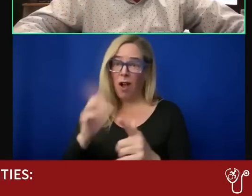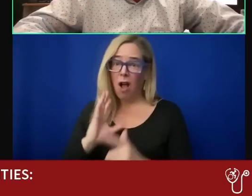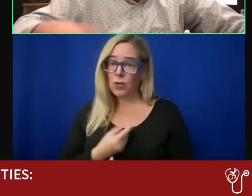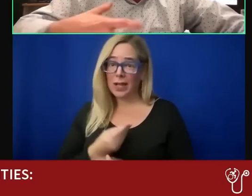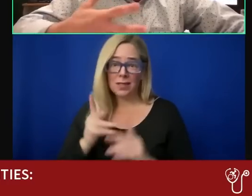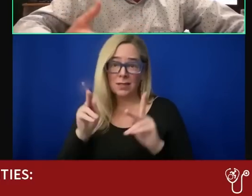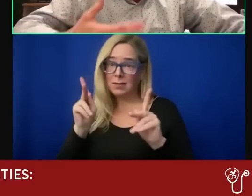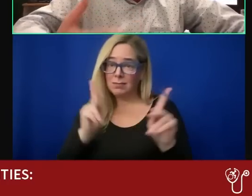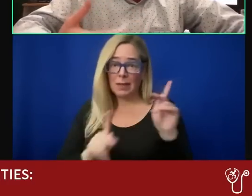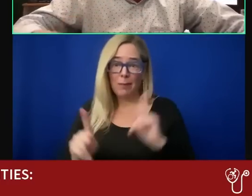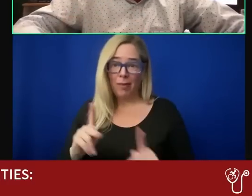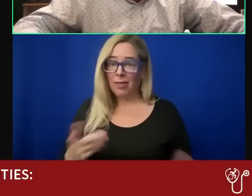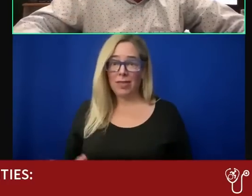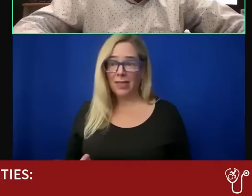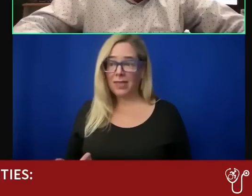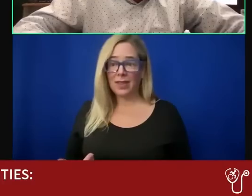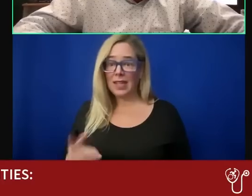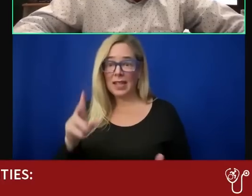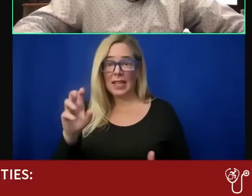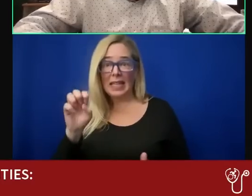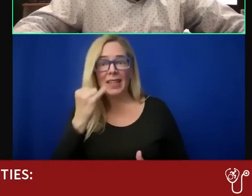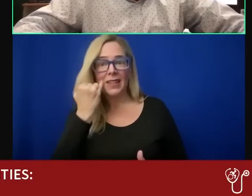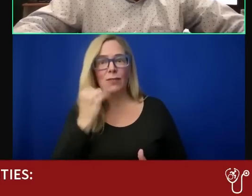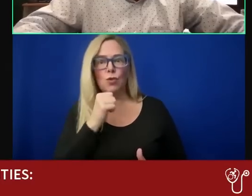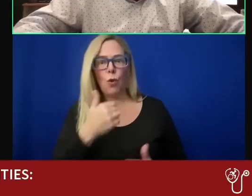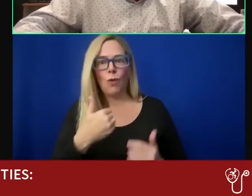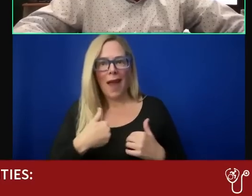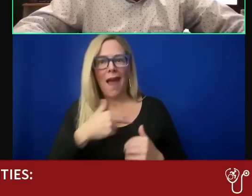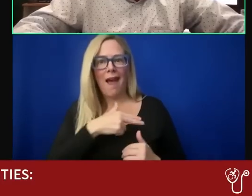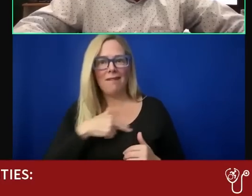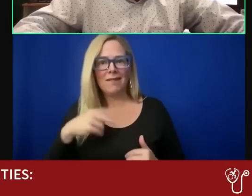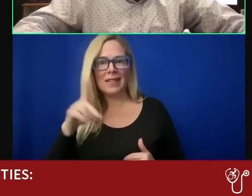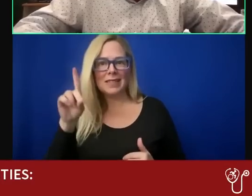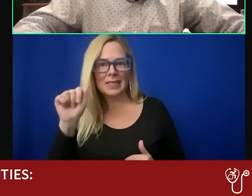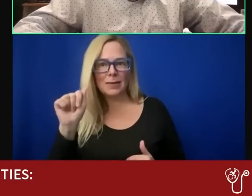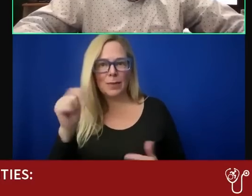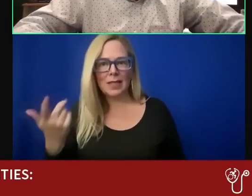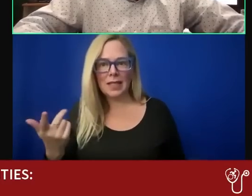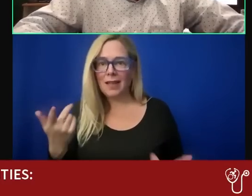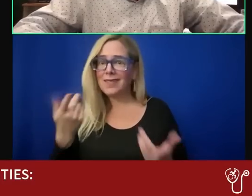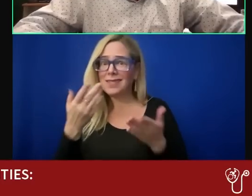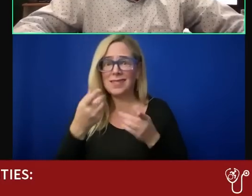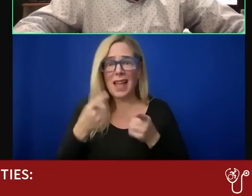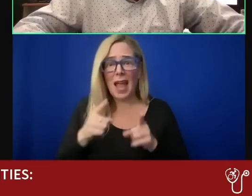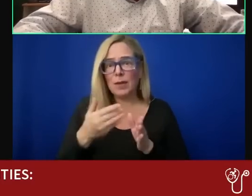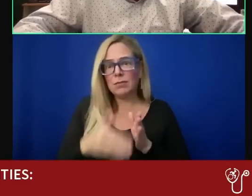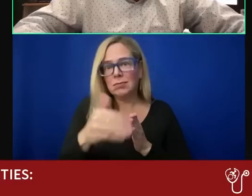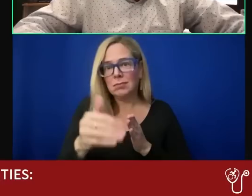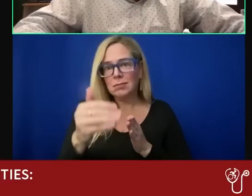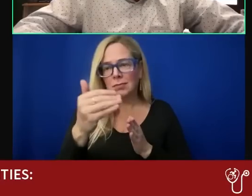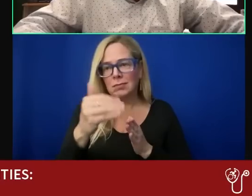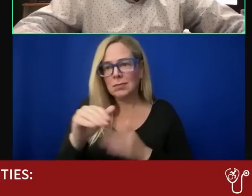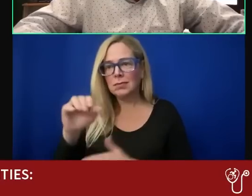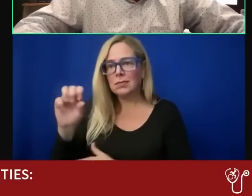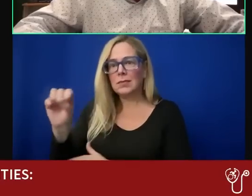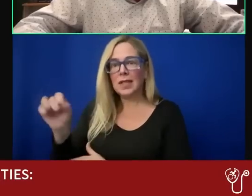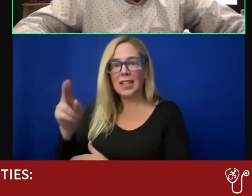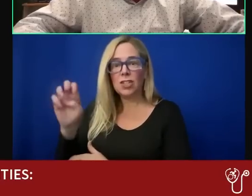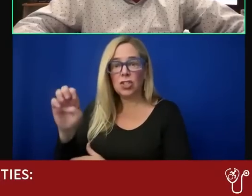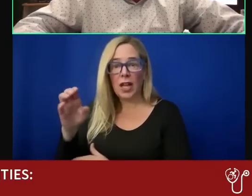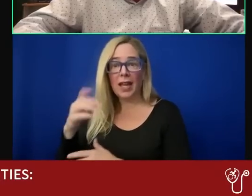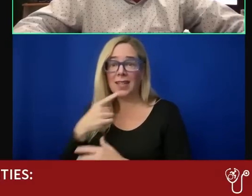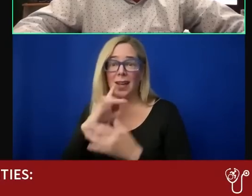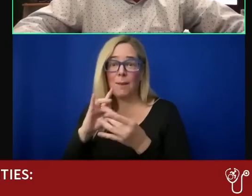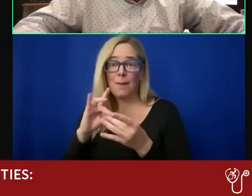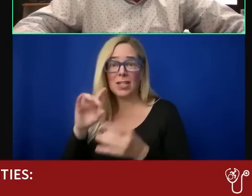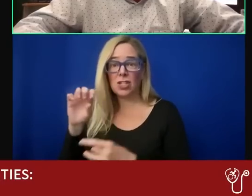you don't have disabilities. This has happened to me countless times. As Shane mentioned, SGM people can be